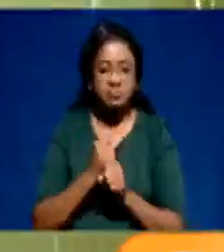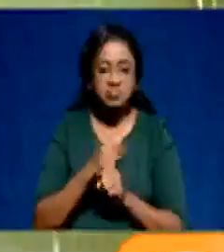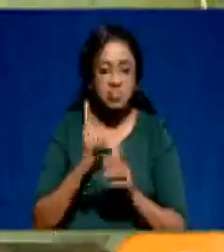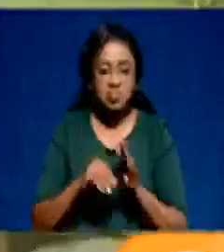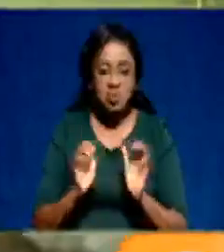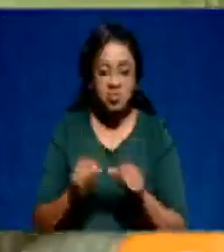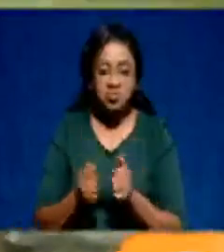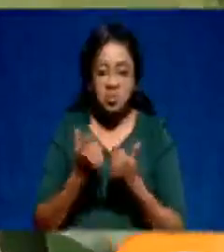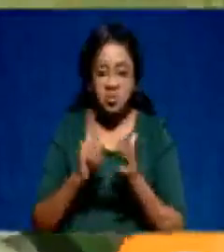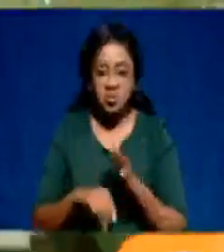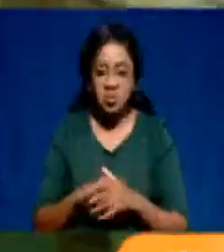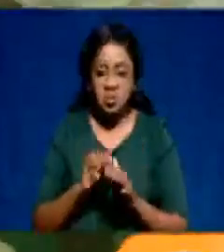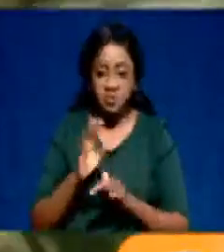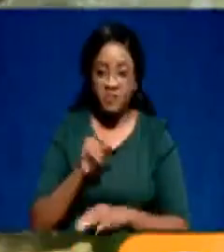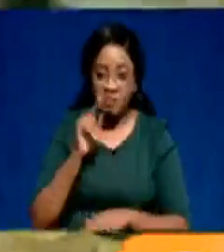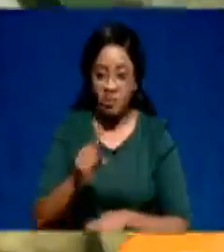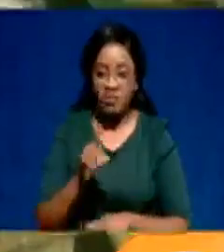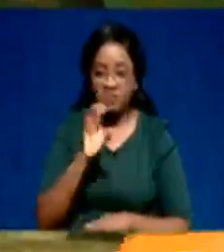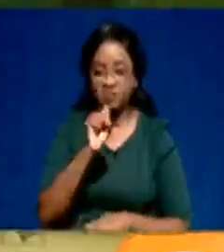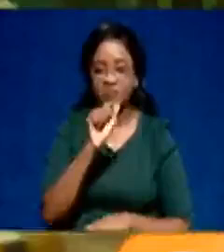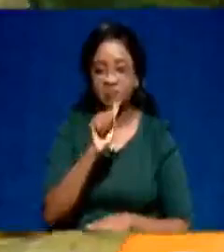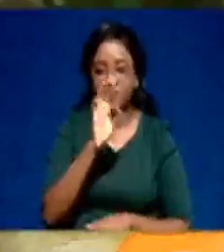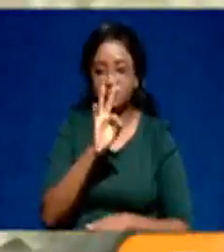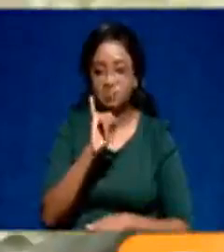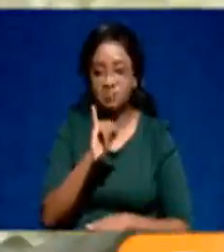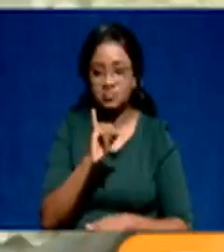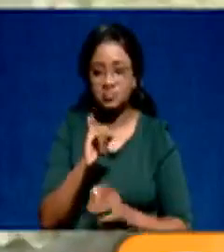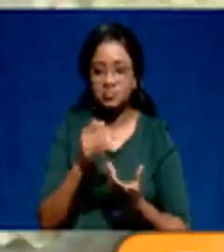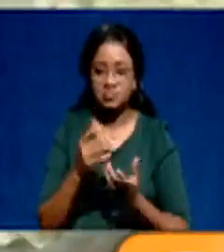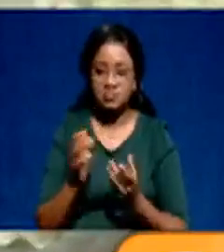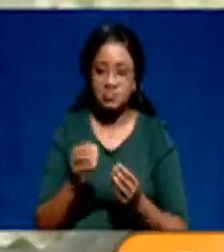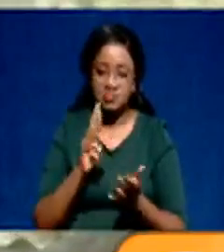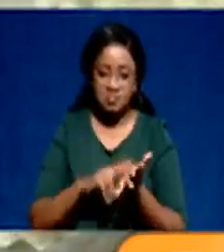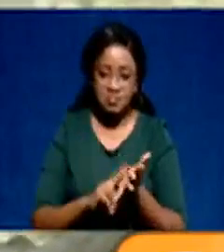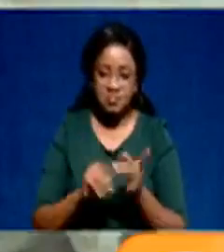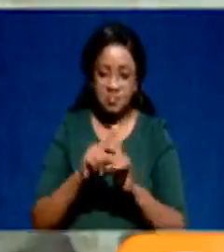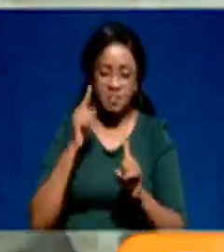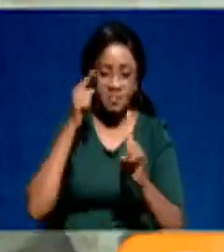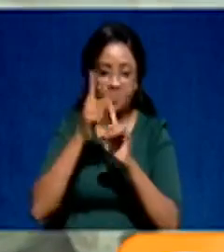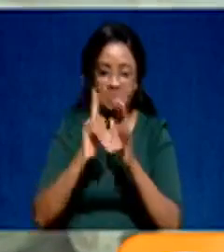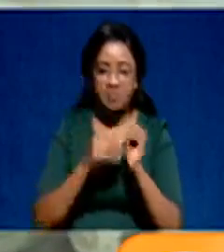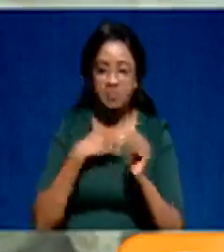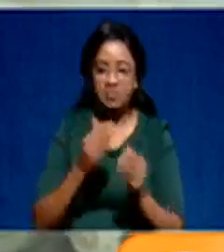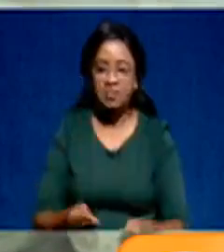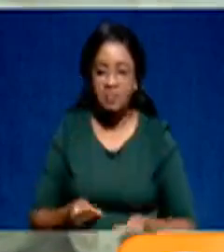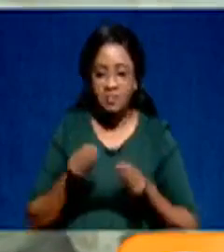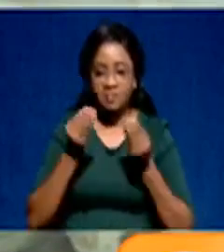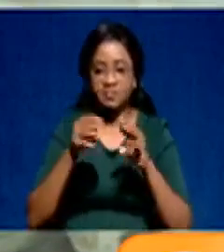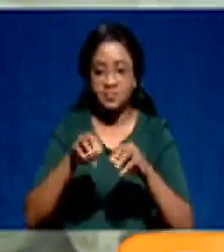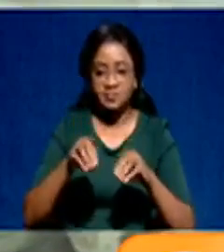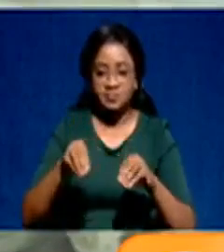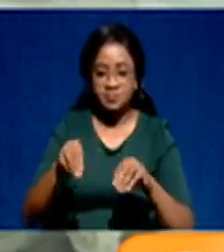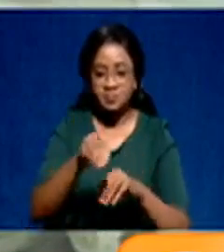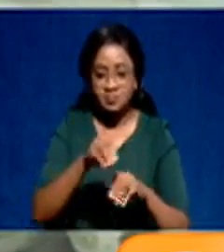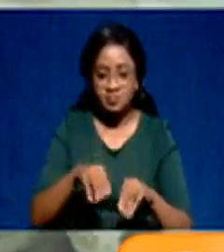And that is the moment Safi Organics was registered with a sole aim of providing soil